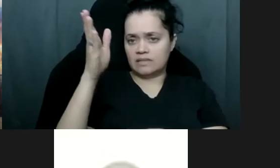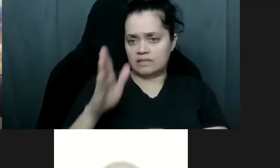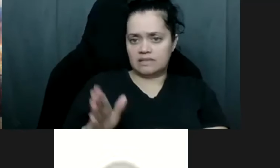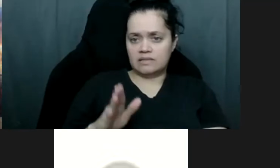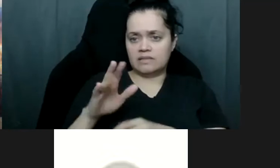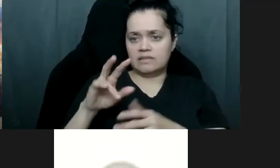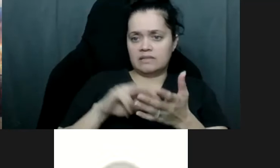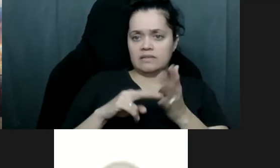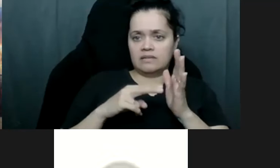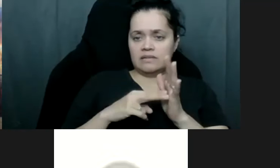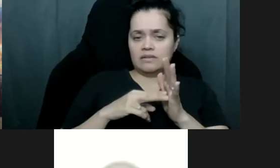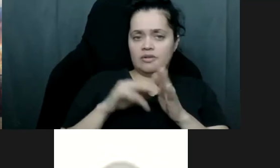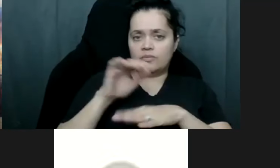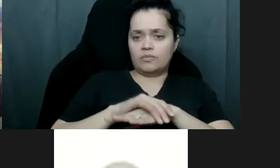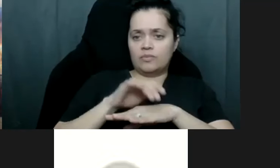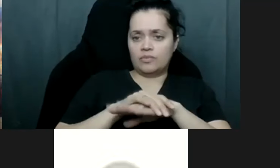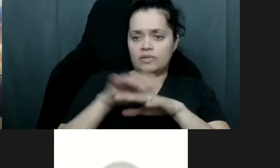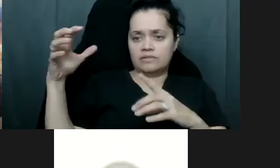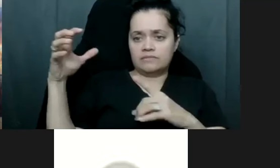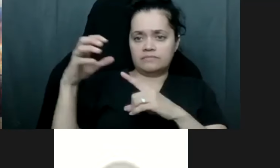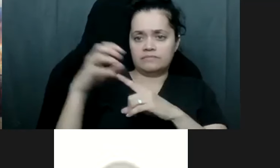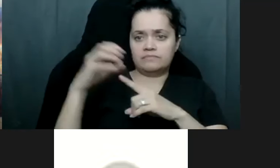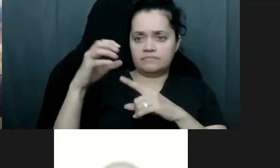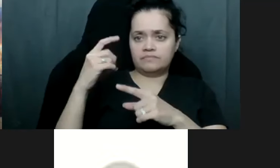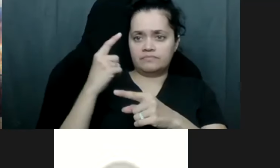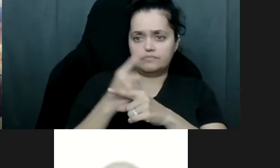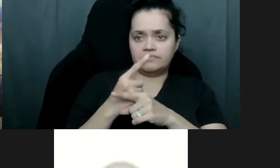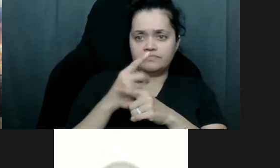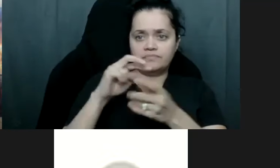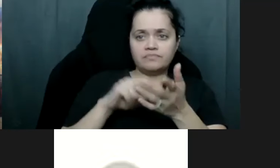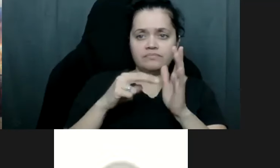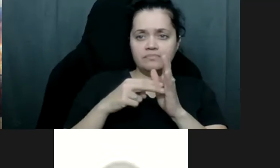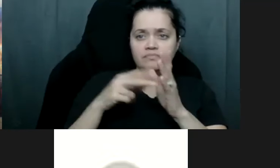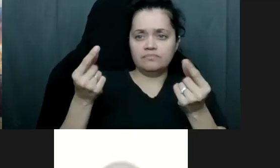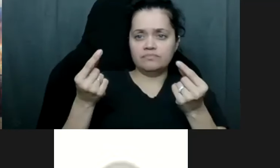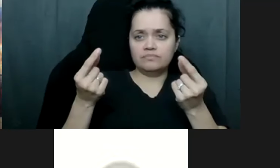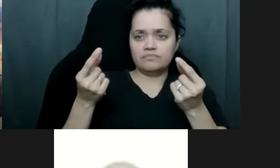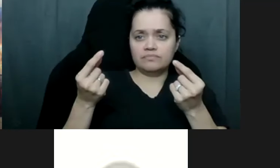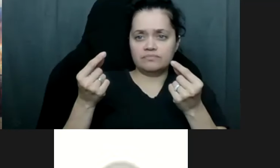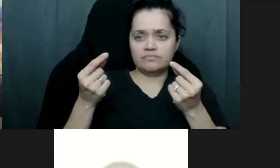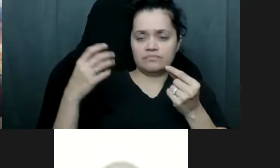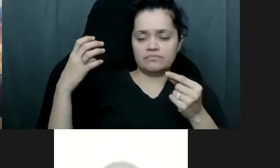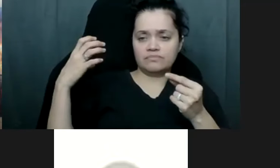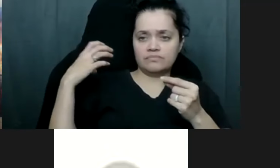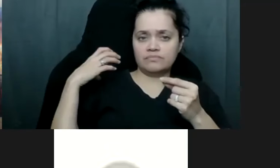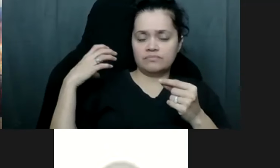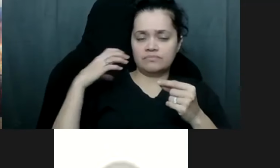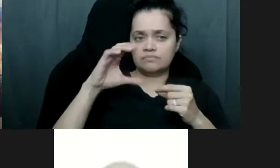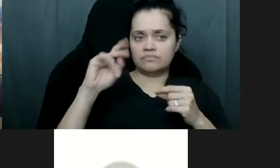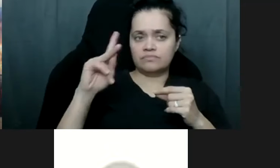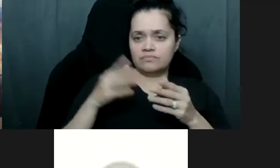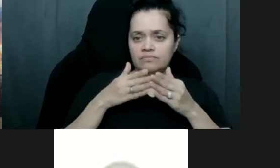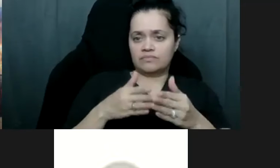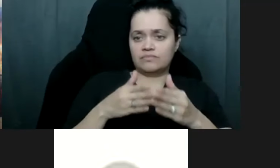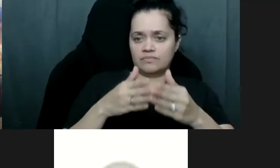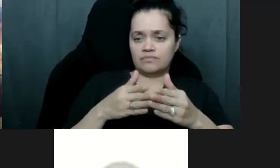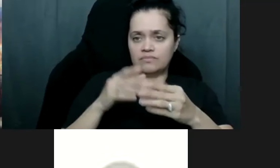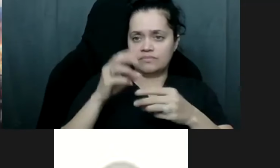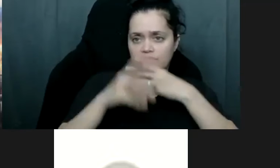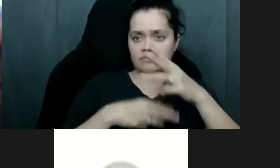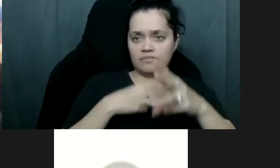spurred Britain to colonize. So what did that guy do, Captain Cook? Well, he sailed all around the